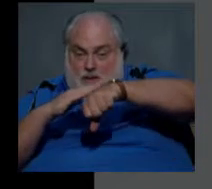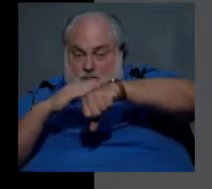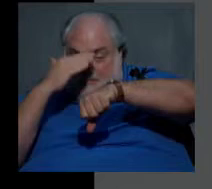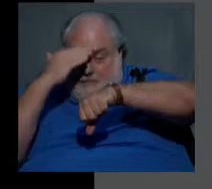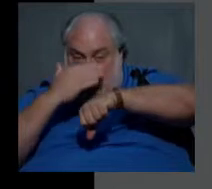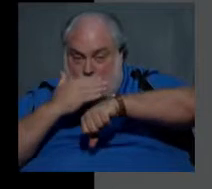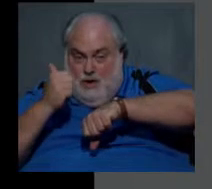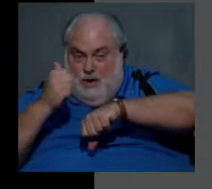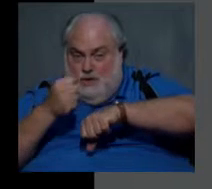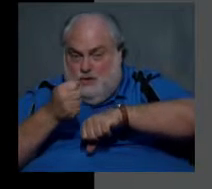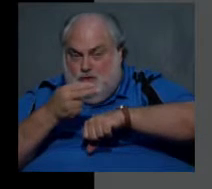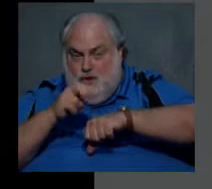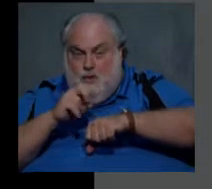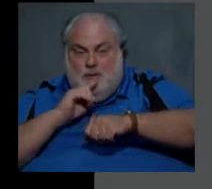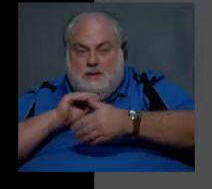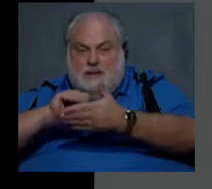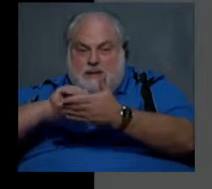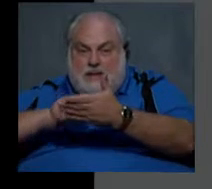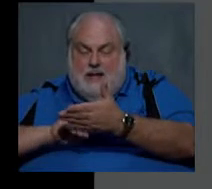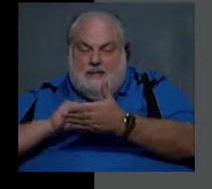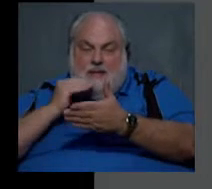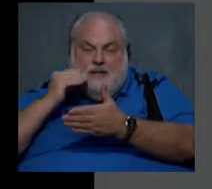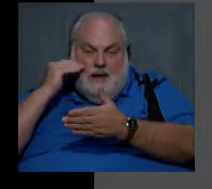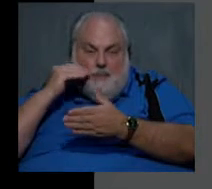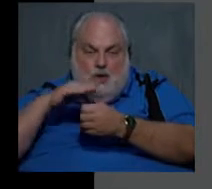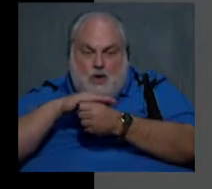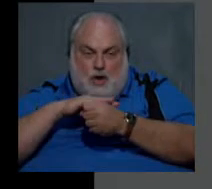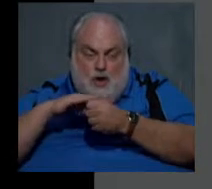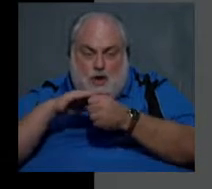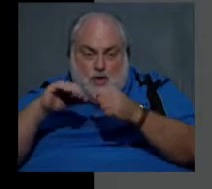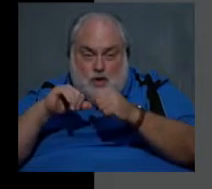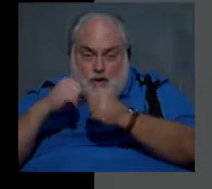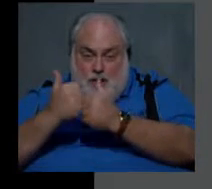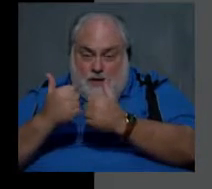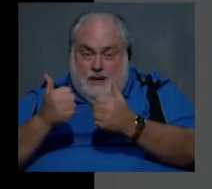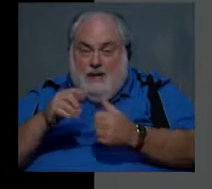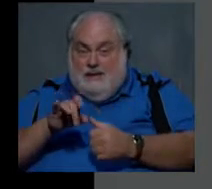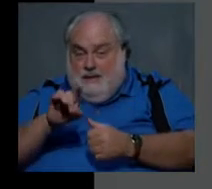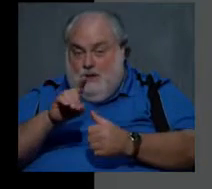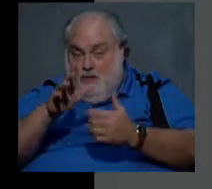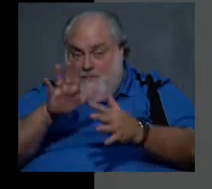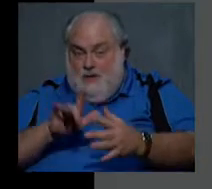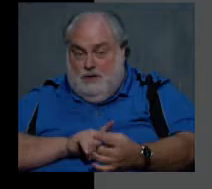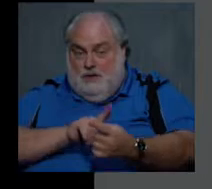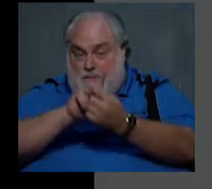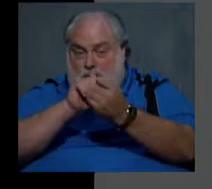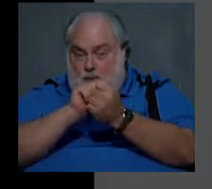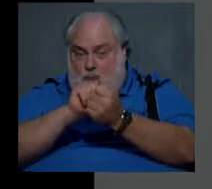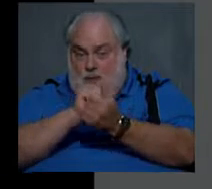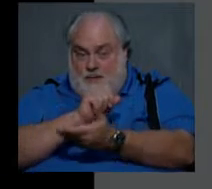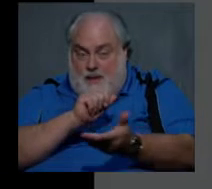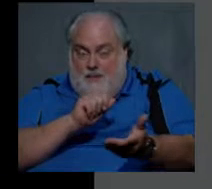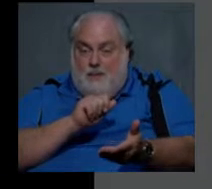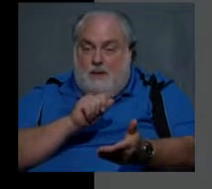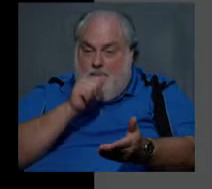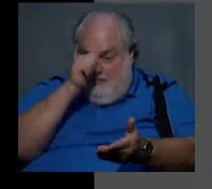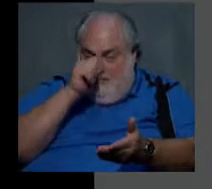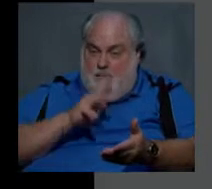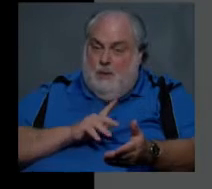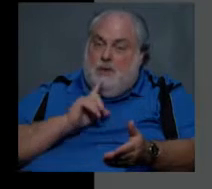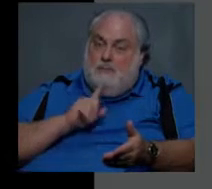she probably was listed as the neighborhood association. Have you met with the neighborhood association? Yes, I did. In